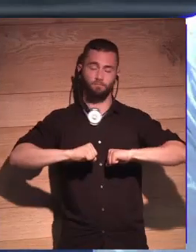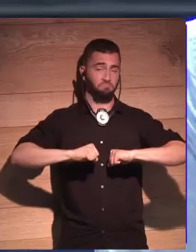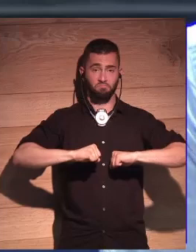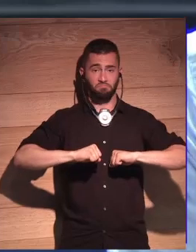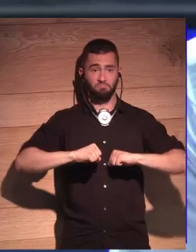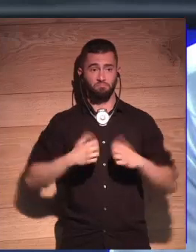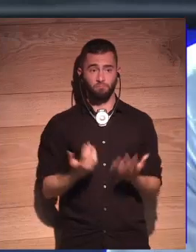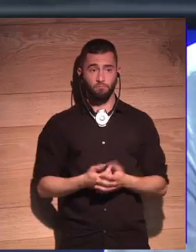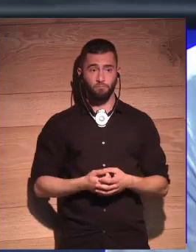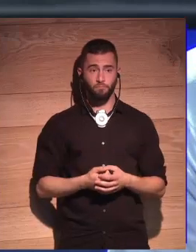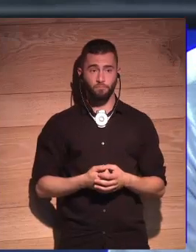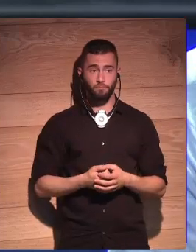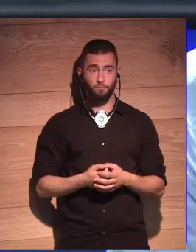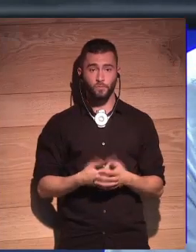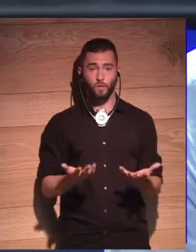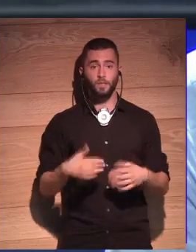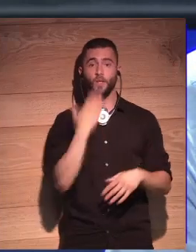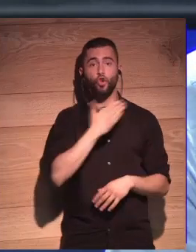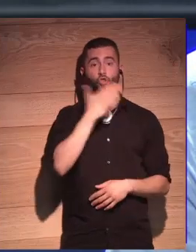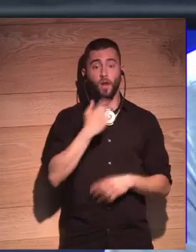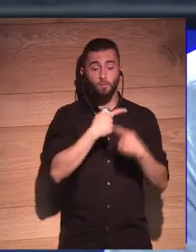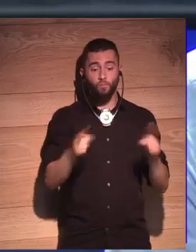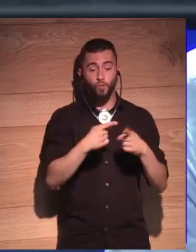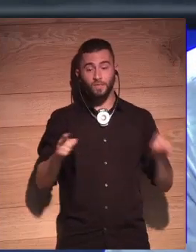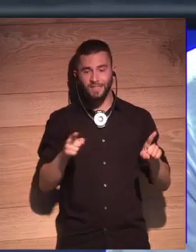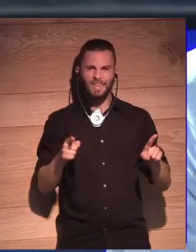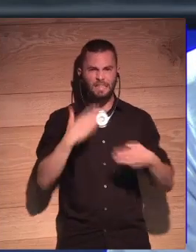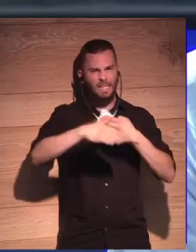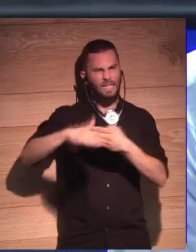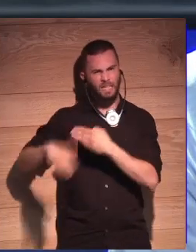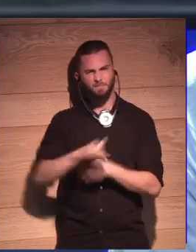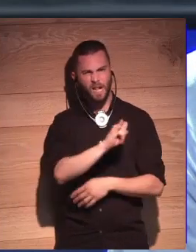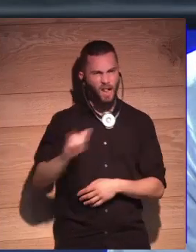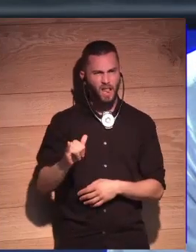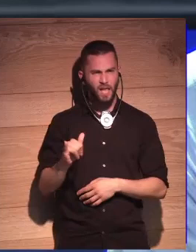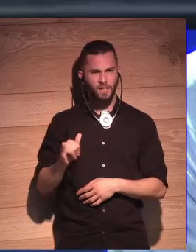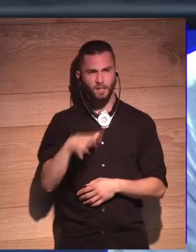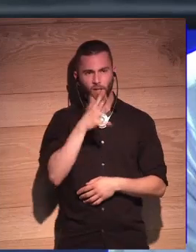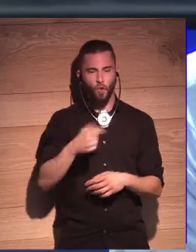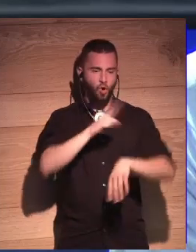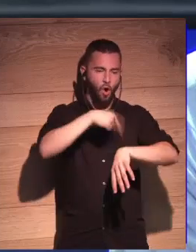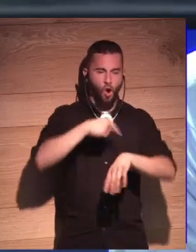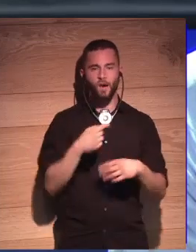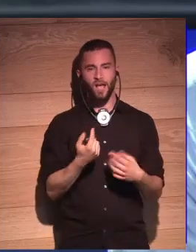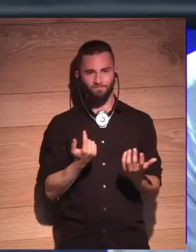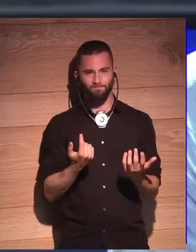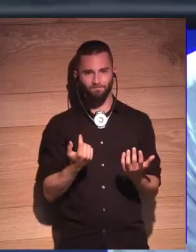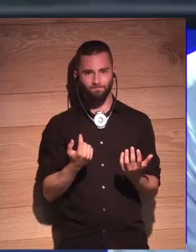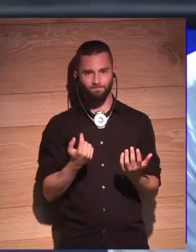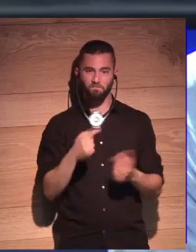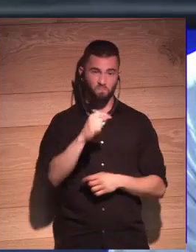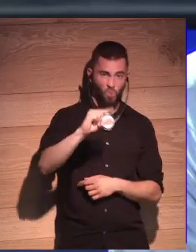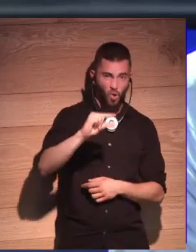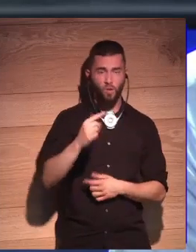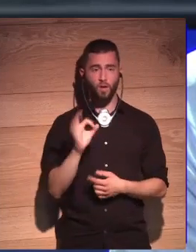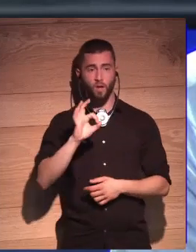boring type of music or for older people, and the teaching of music in schools is